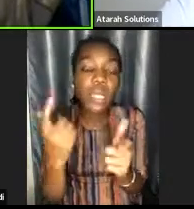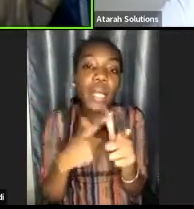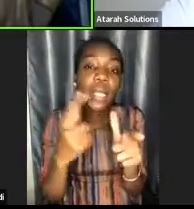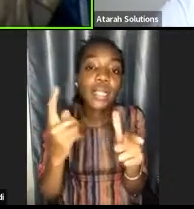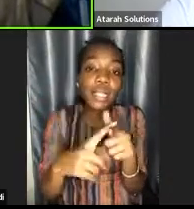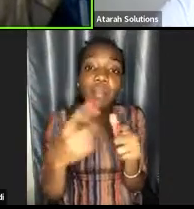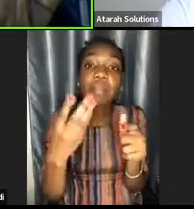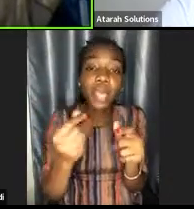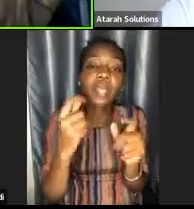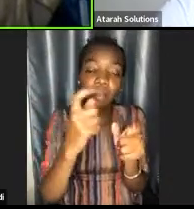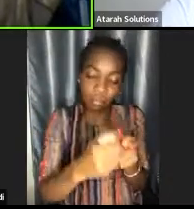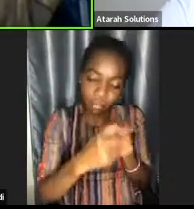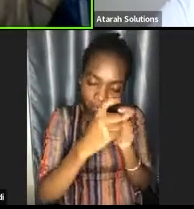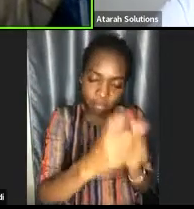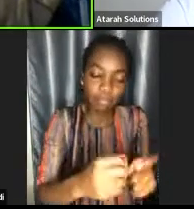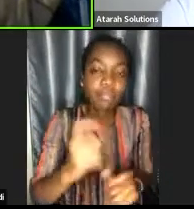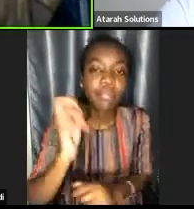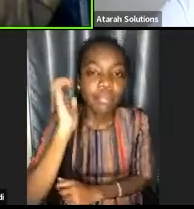awarded.